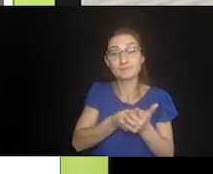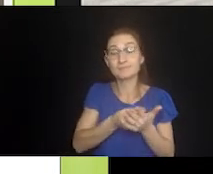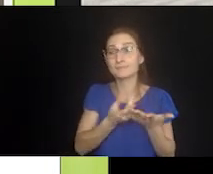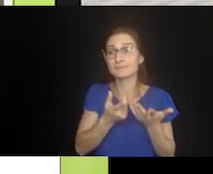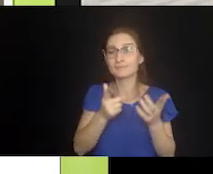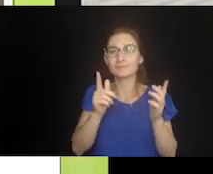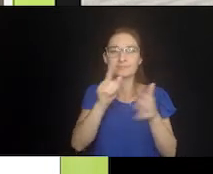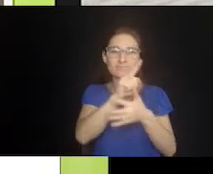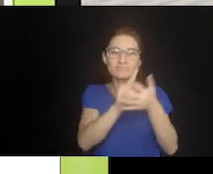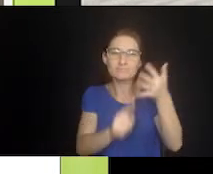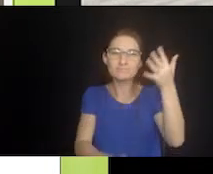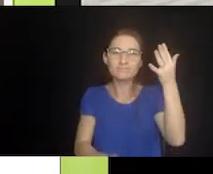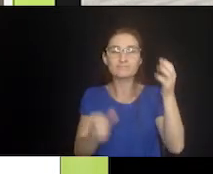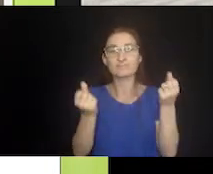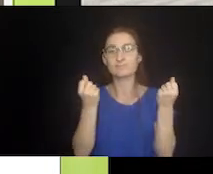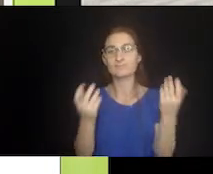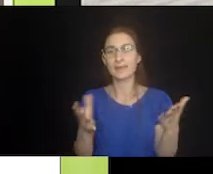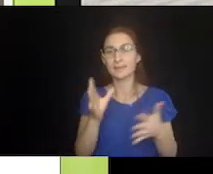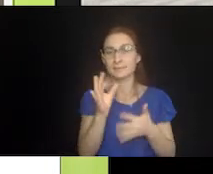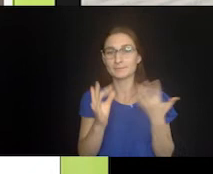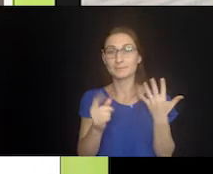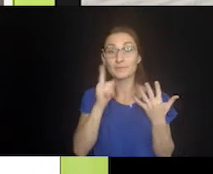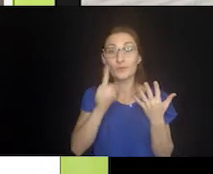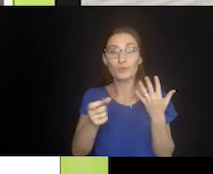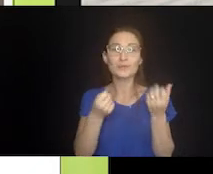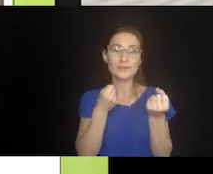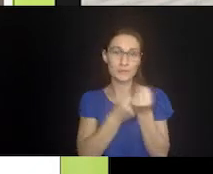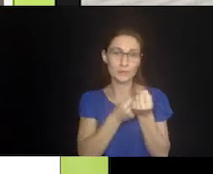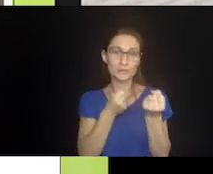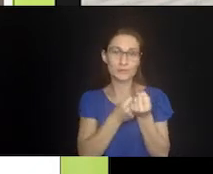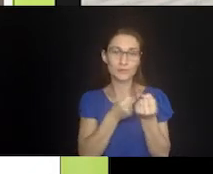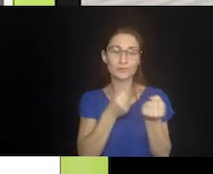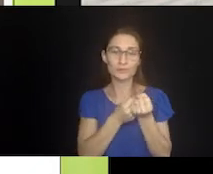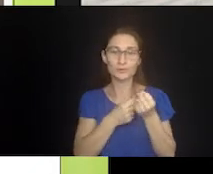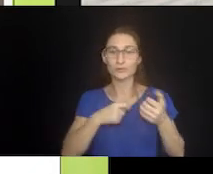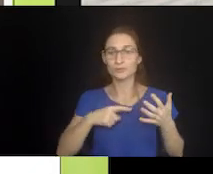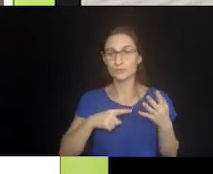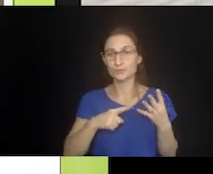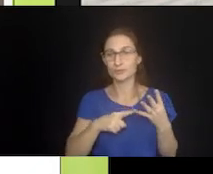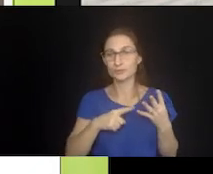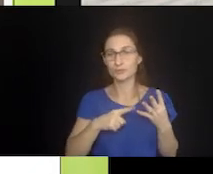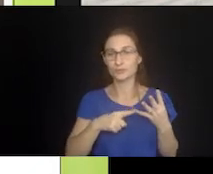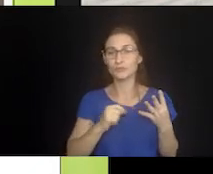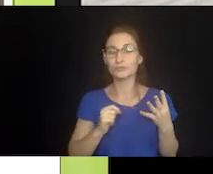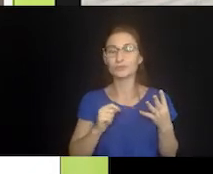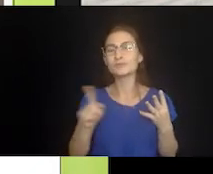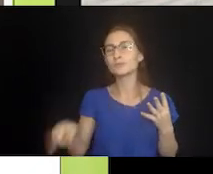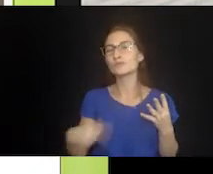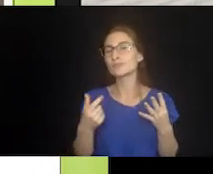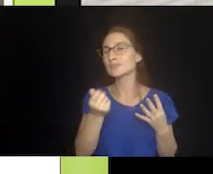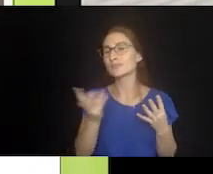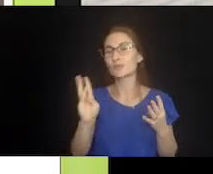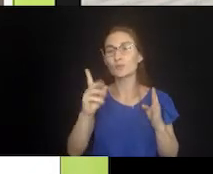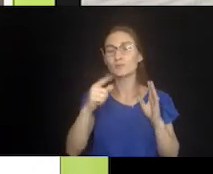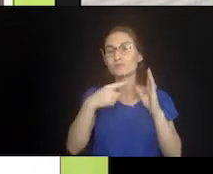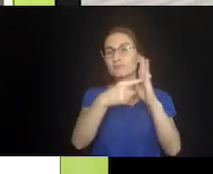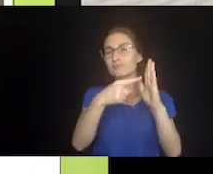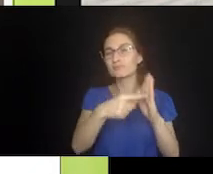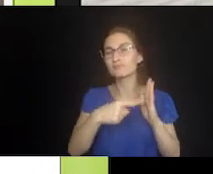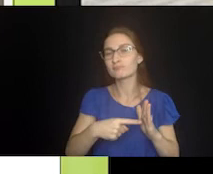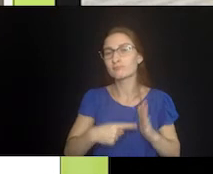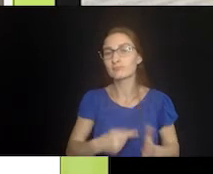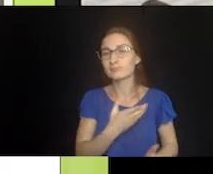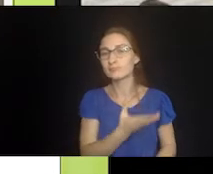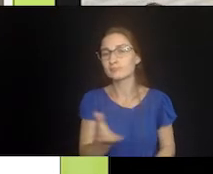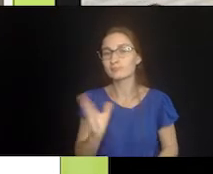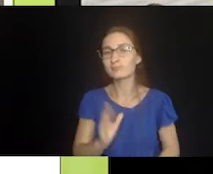be monetary. There's a lot of different ways that you can incorporate sponsors.